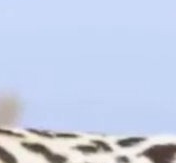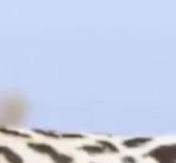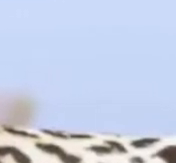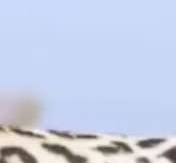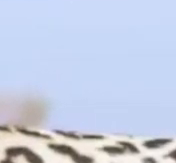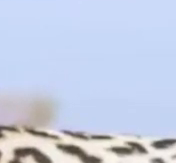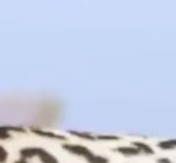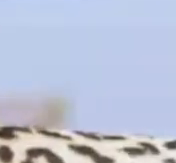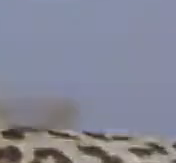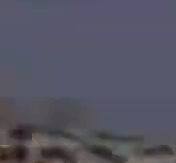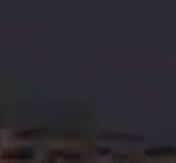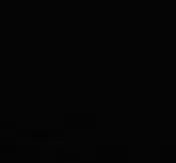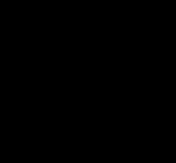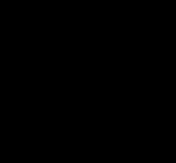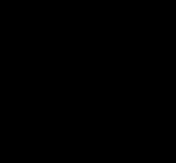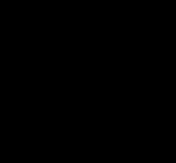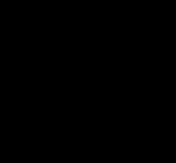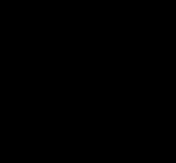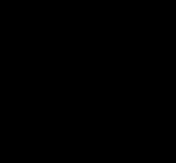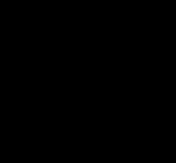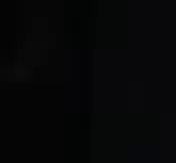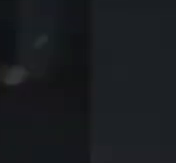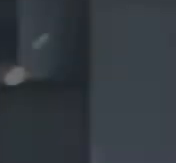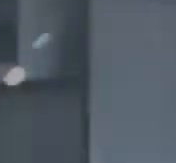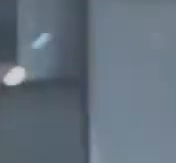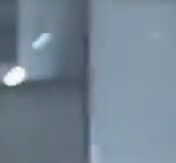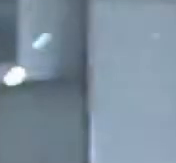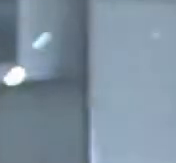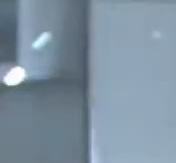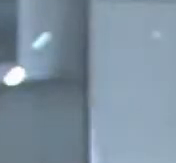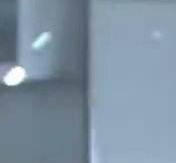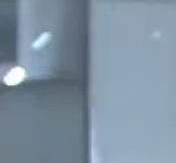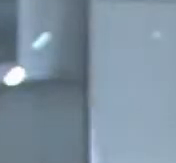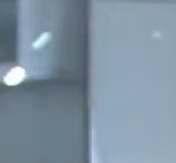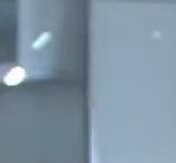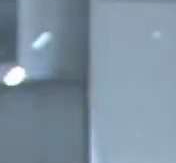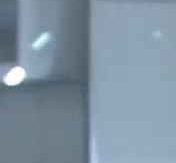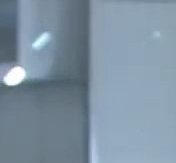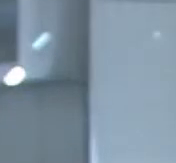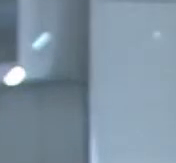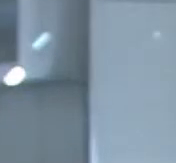And finally,